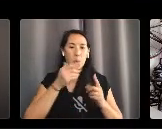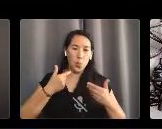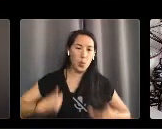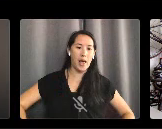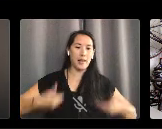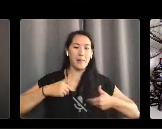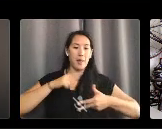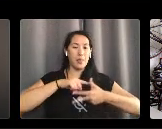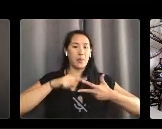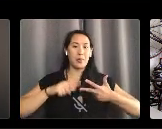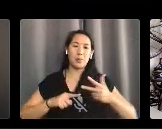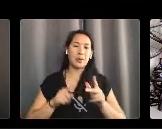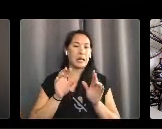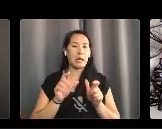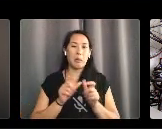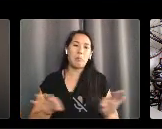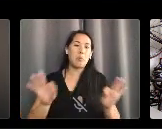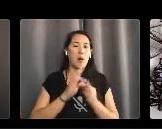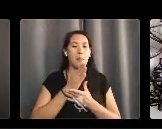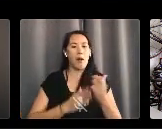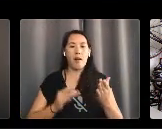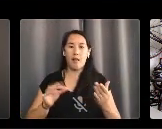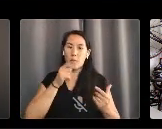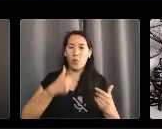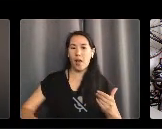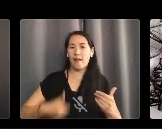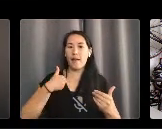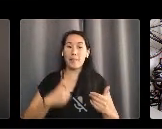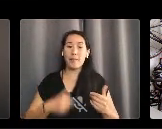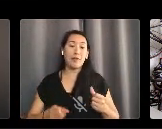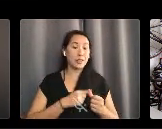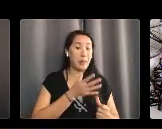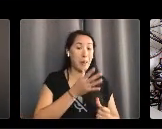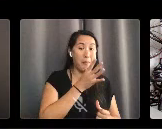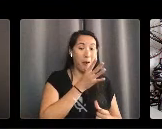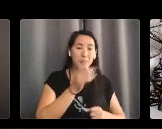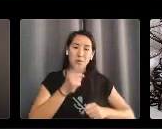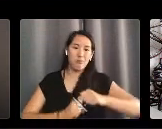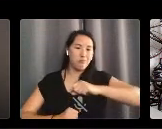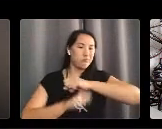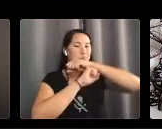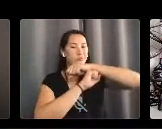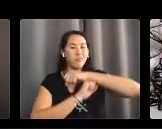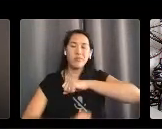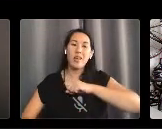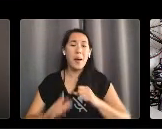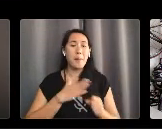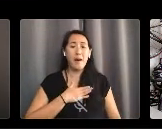core pillars that keep me vertical and a sane human being. First is my mom. She is literally my